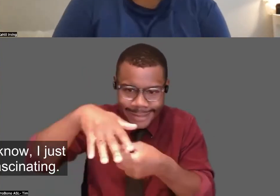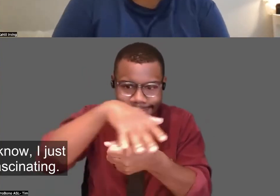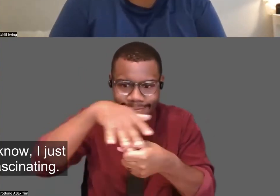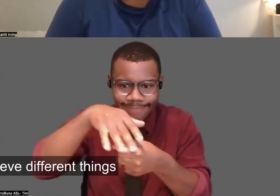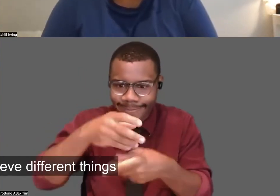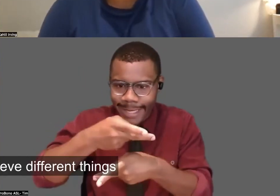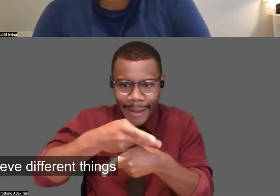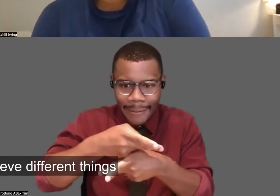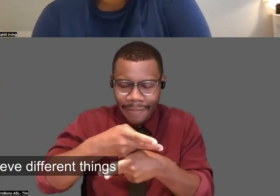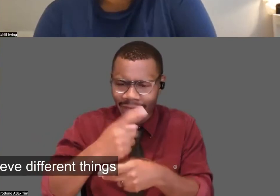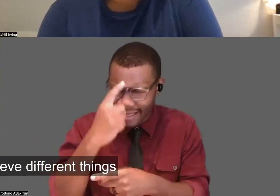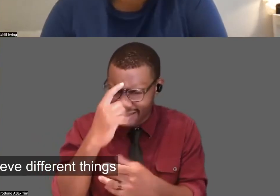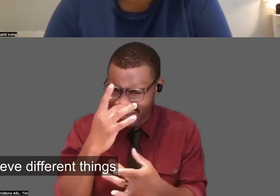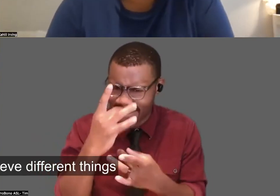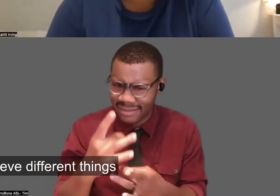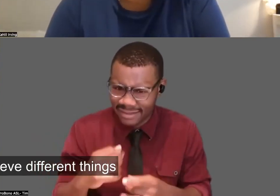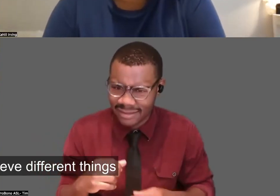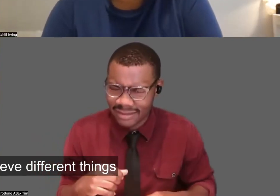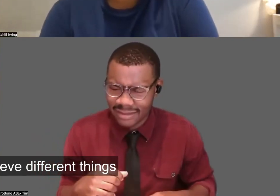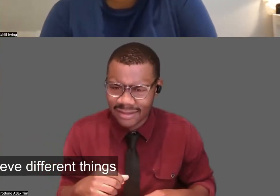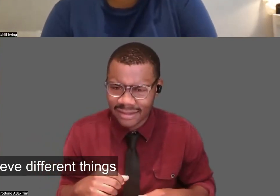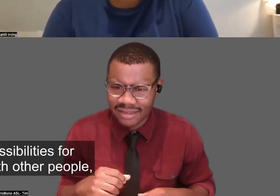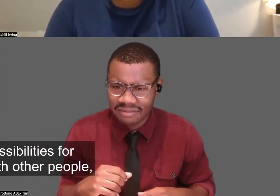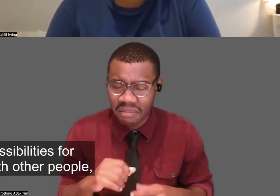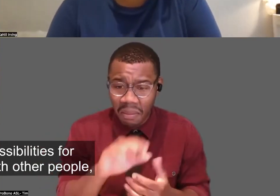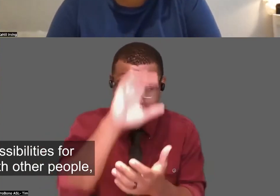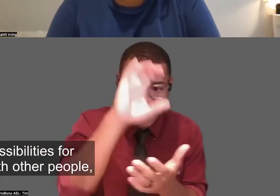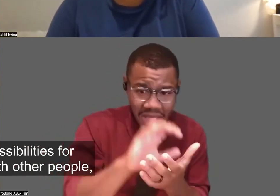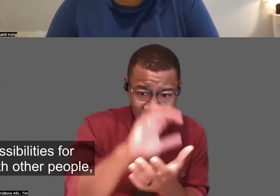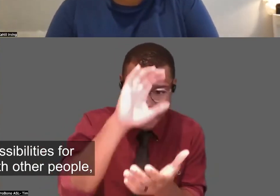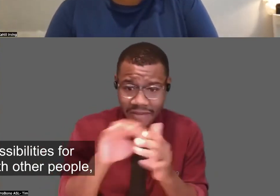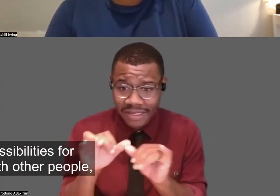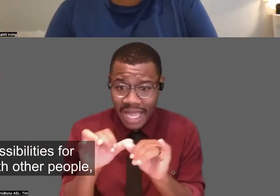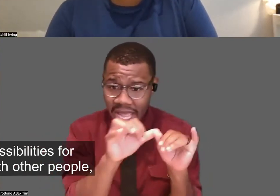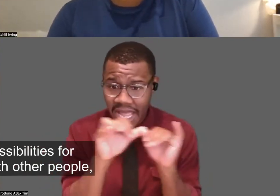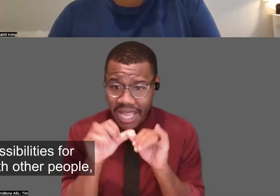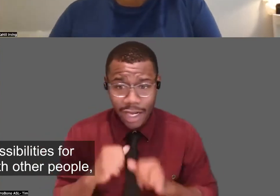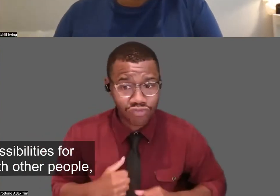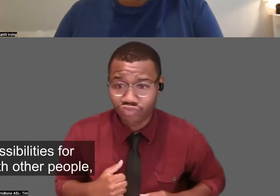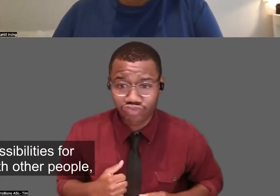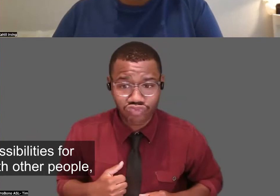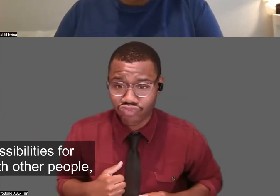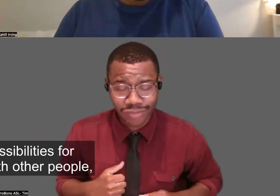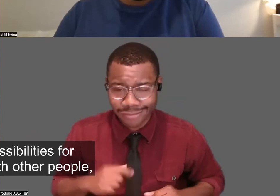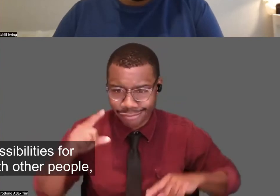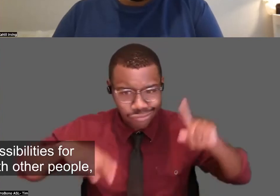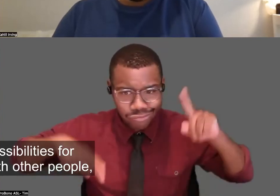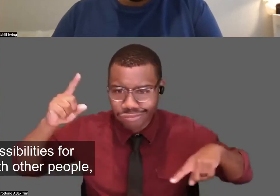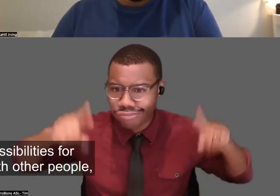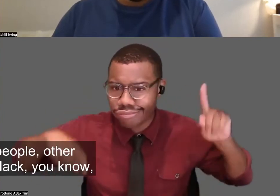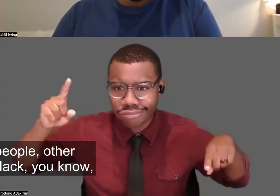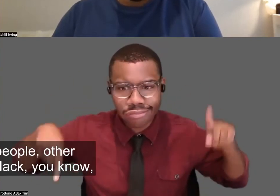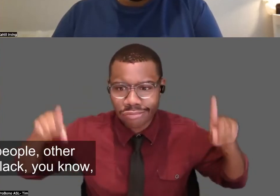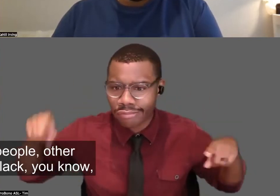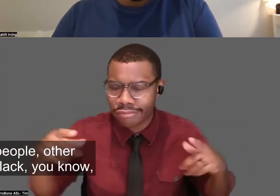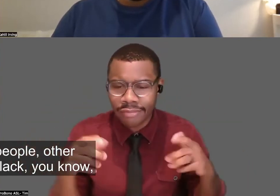it's fascinating. We really do all believe different things about the possibilities for engagement with other people,